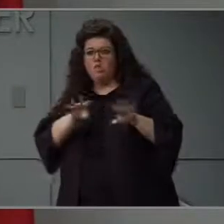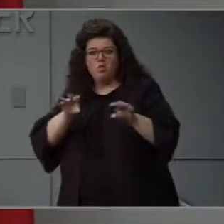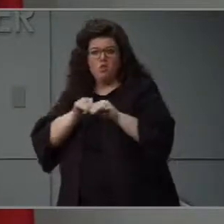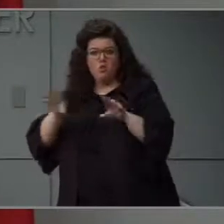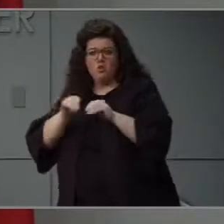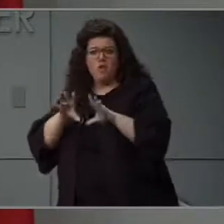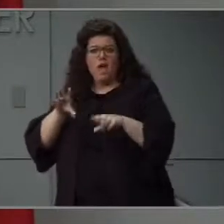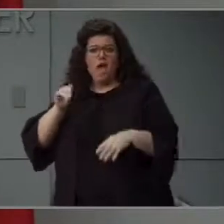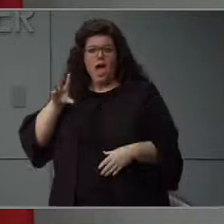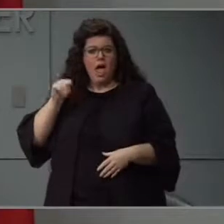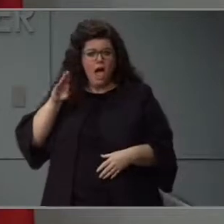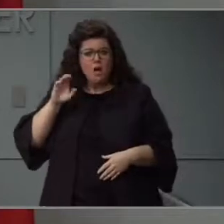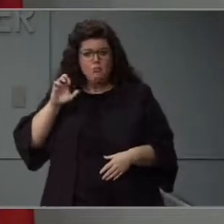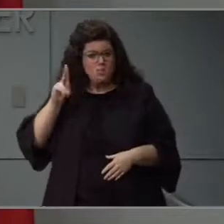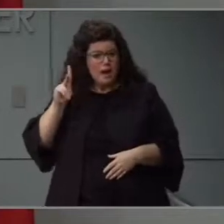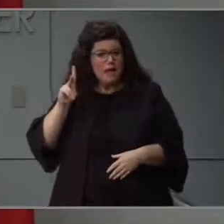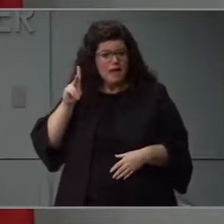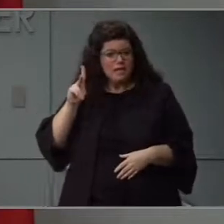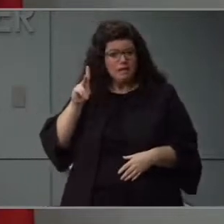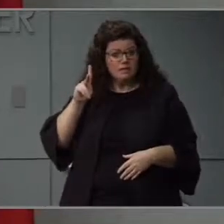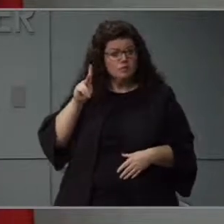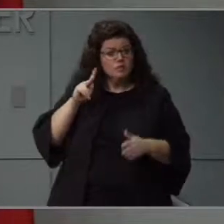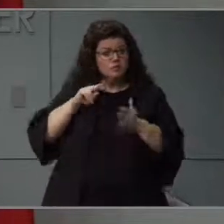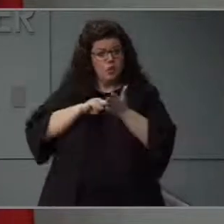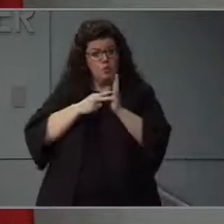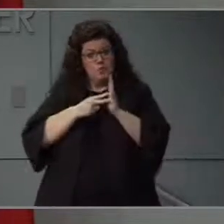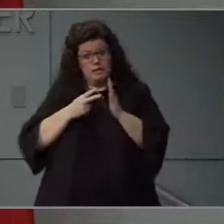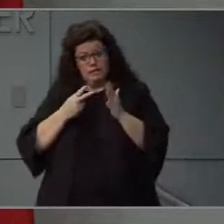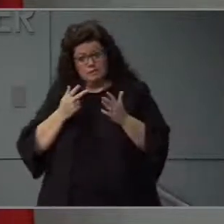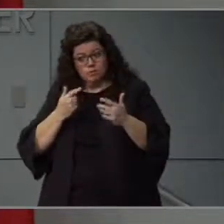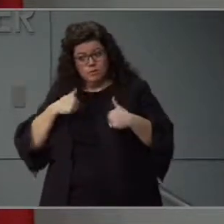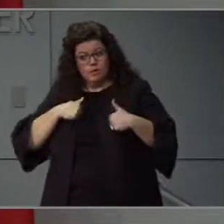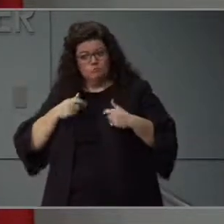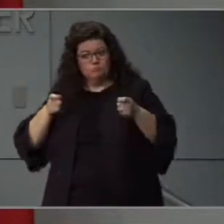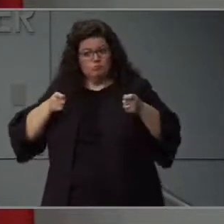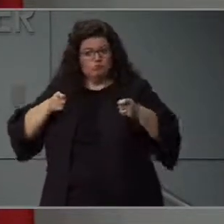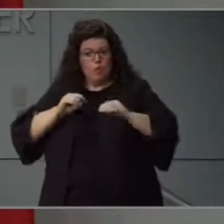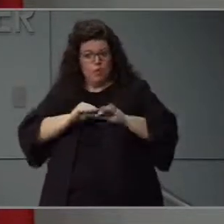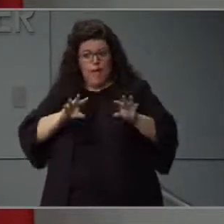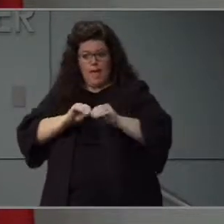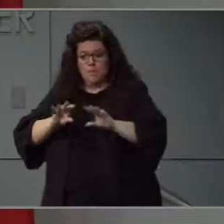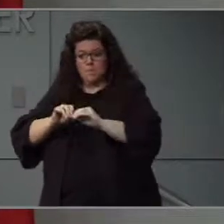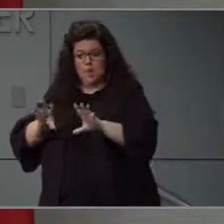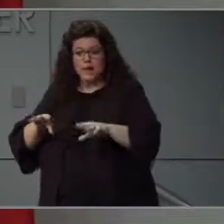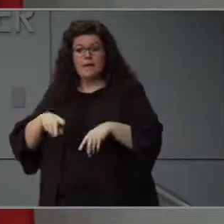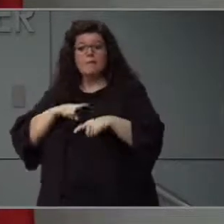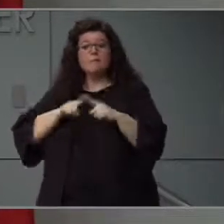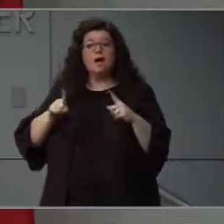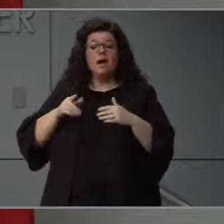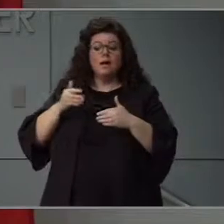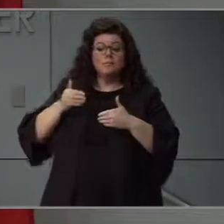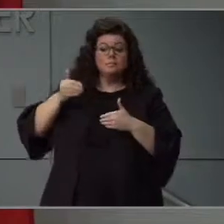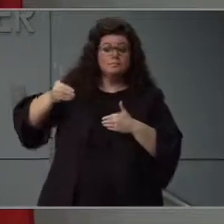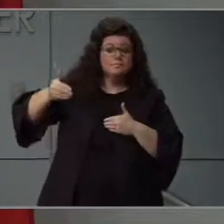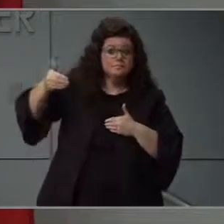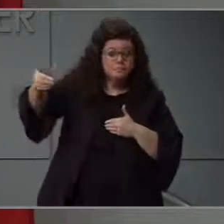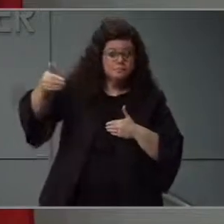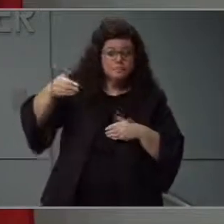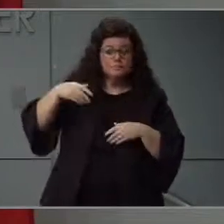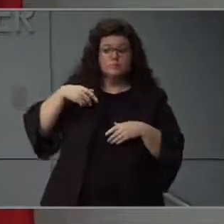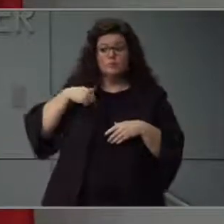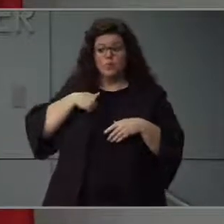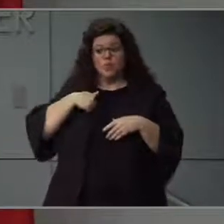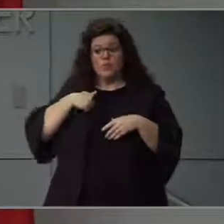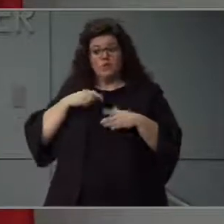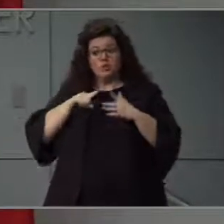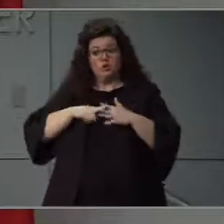on an outbreak, I think that is the concern. I think what you're going to see as we ramp up testing of our